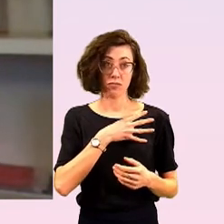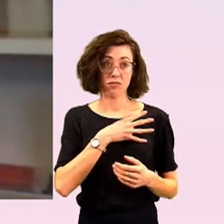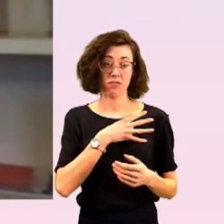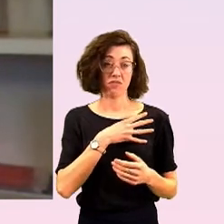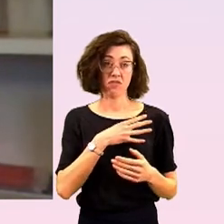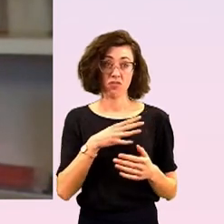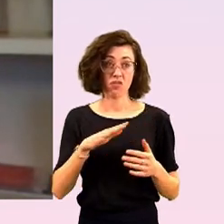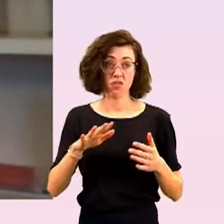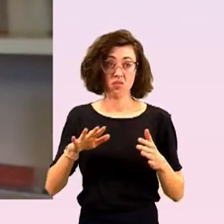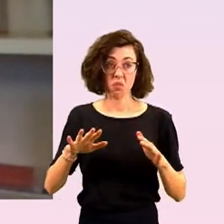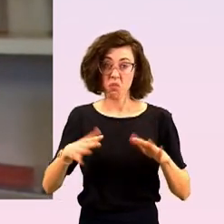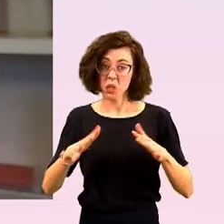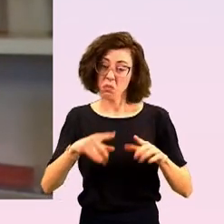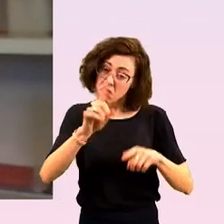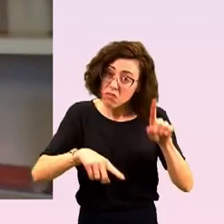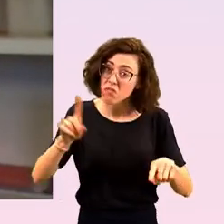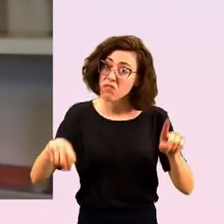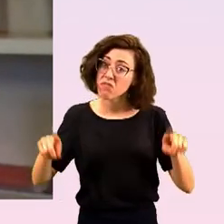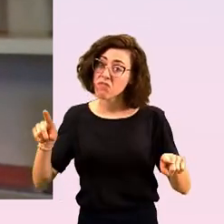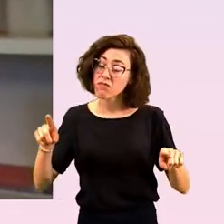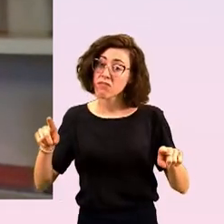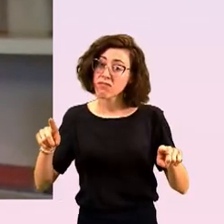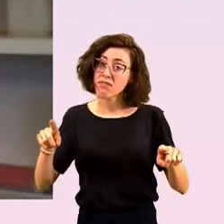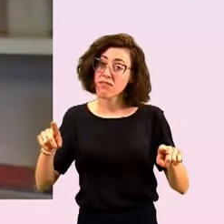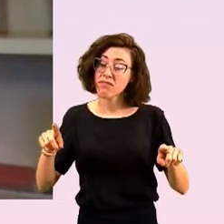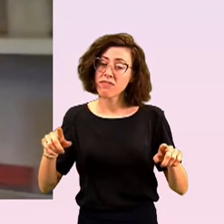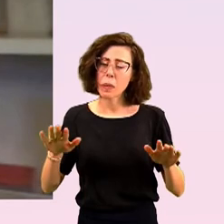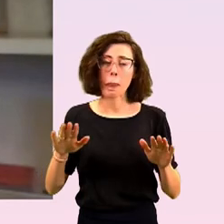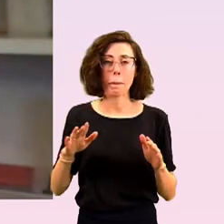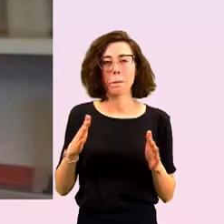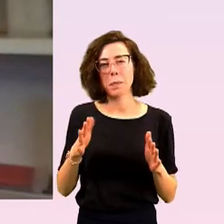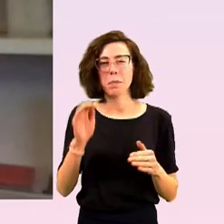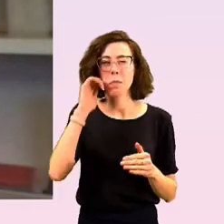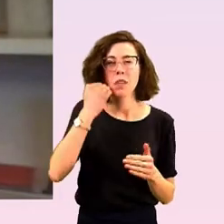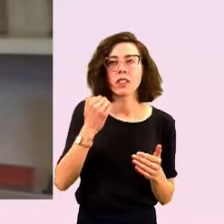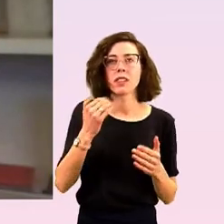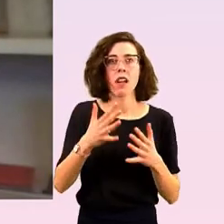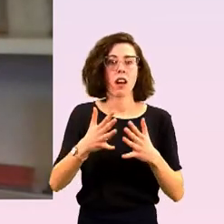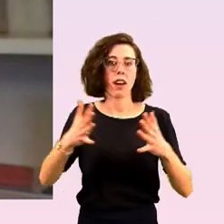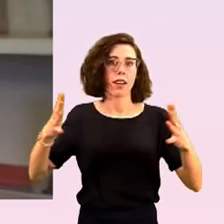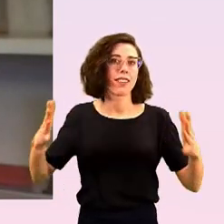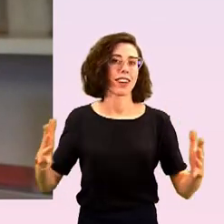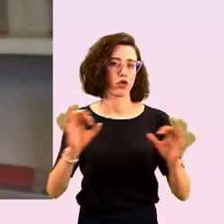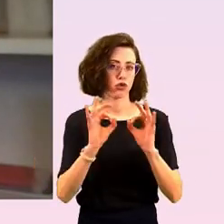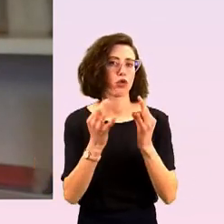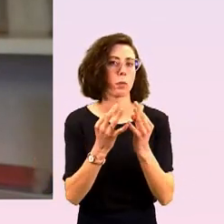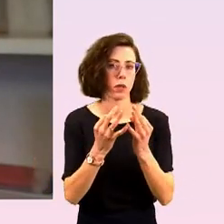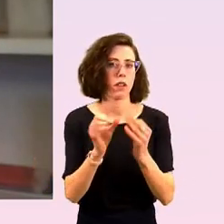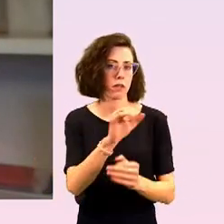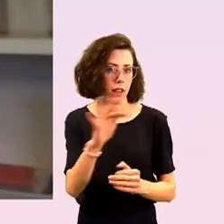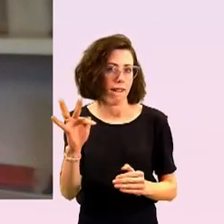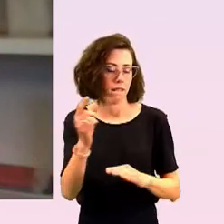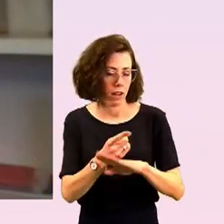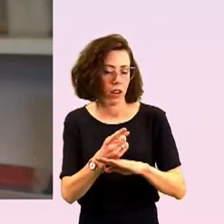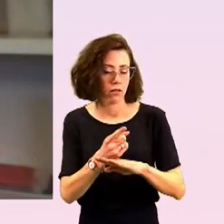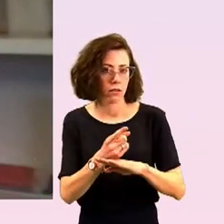reasonably diverse, and maybe that's just a function of a large group of employees and so